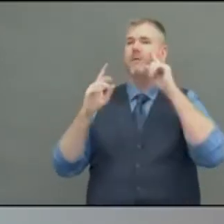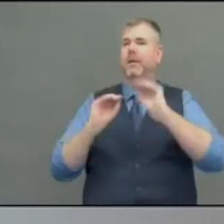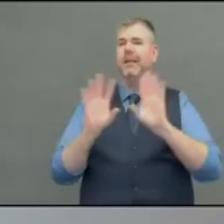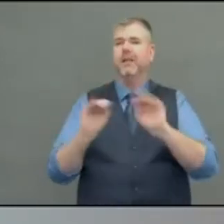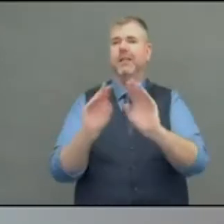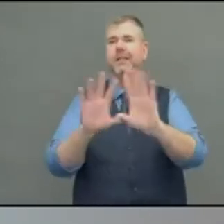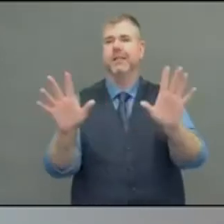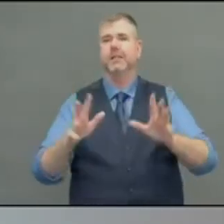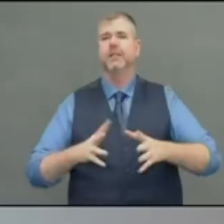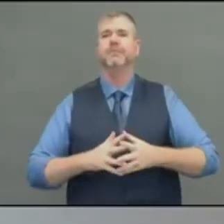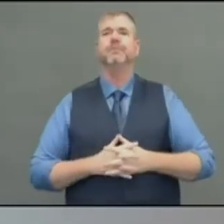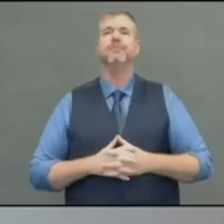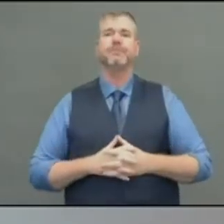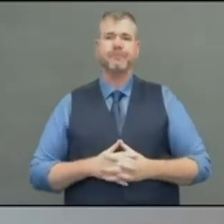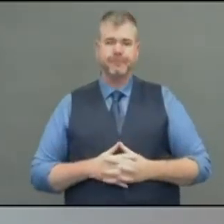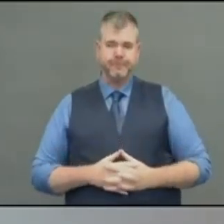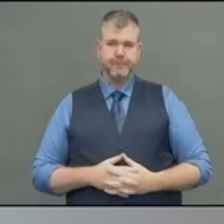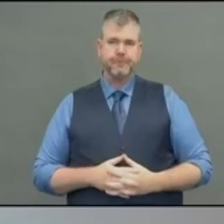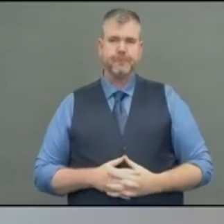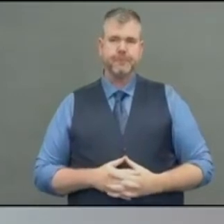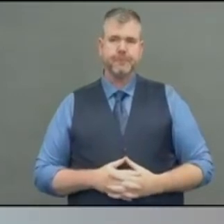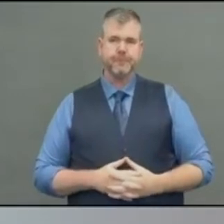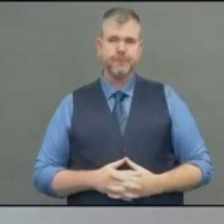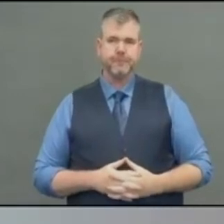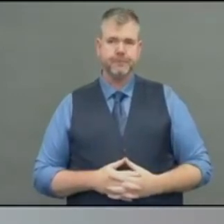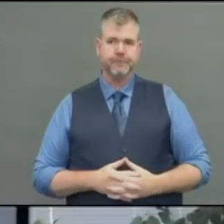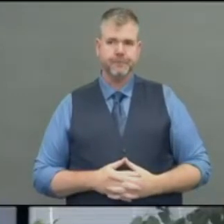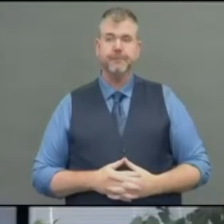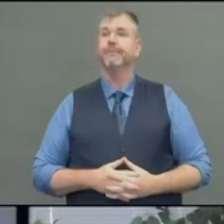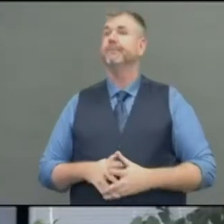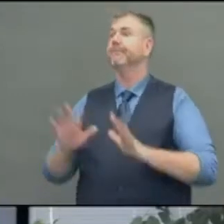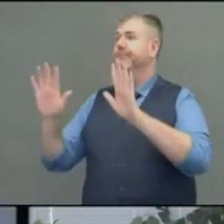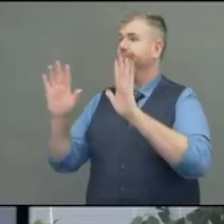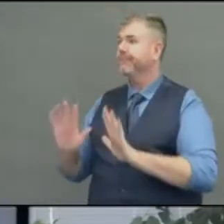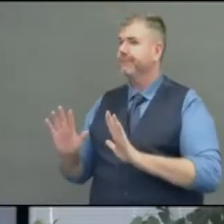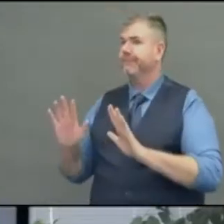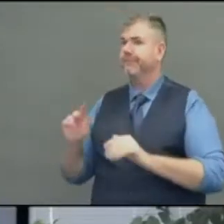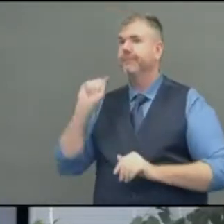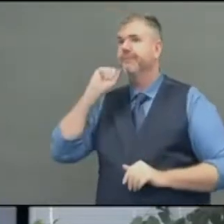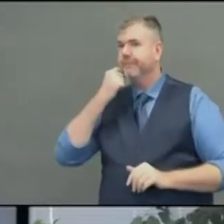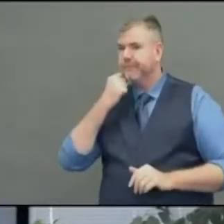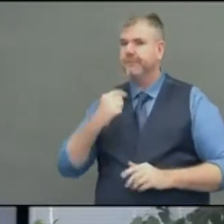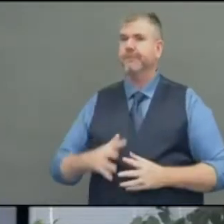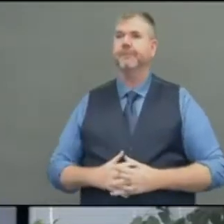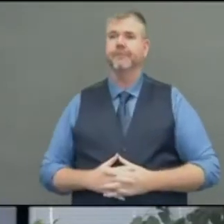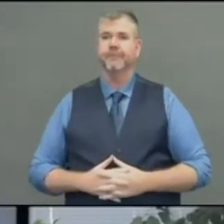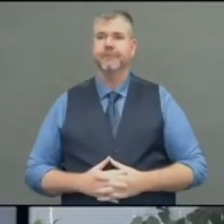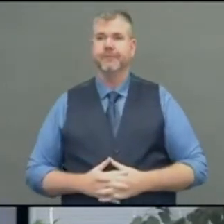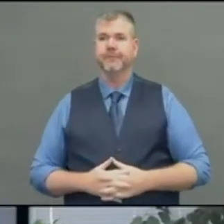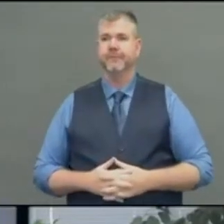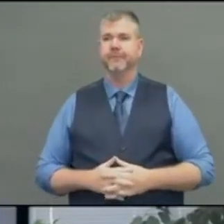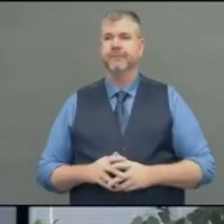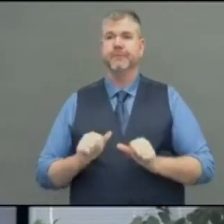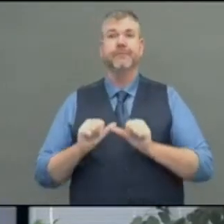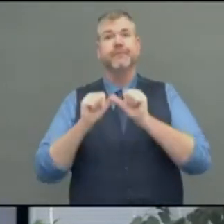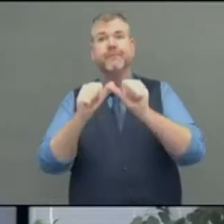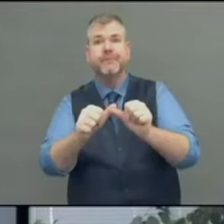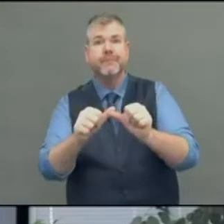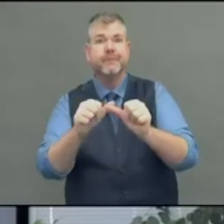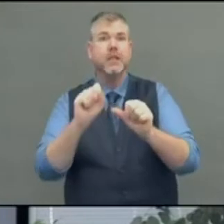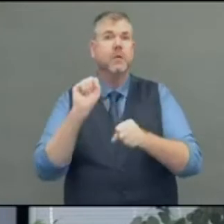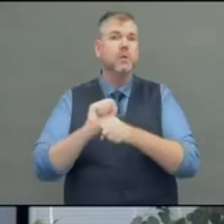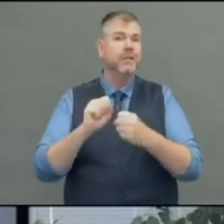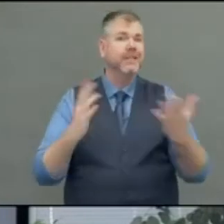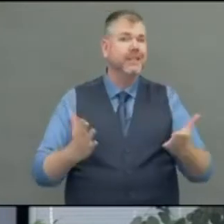clearer. Great, awesome. Yes, as we continue with working here at the Emergency Operations Center,